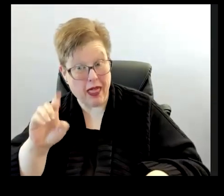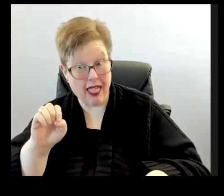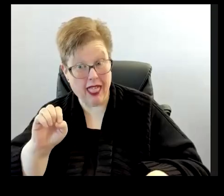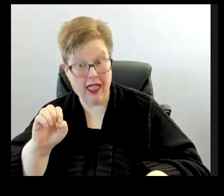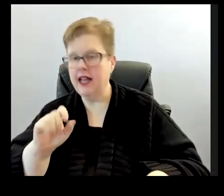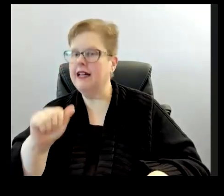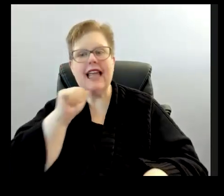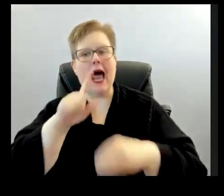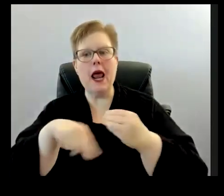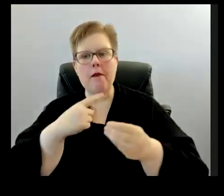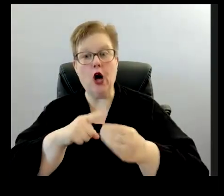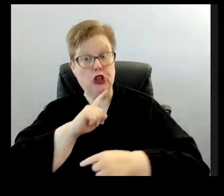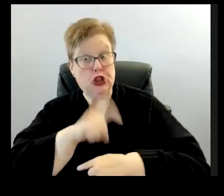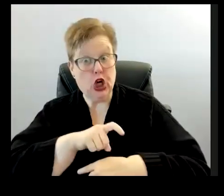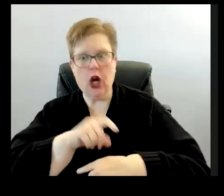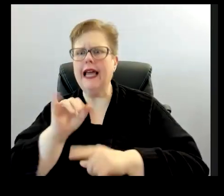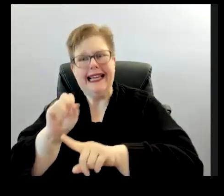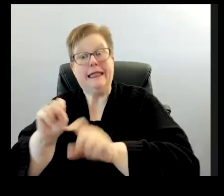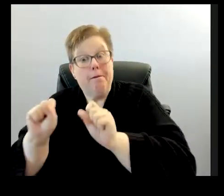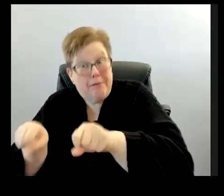It's not about should, is it feasible?